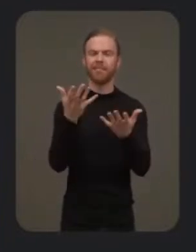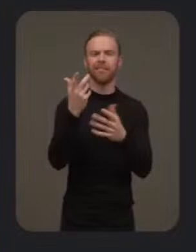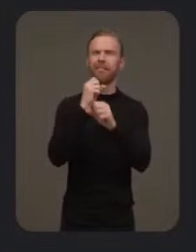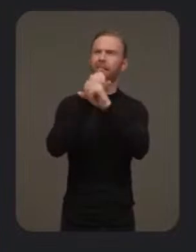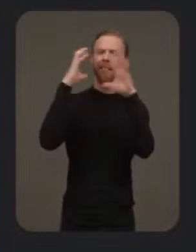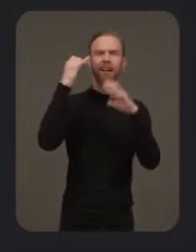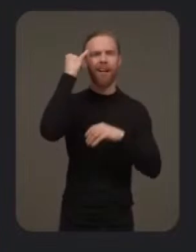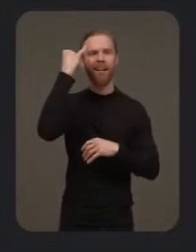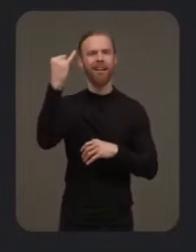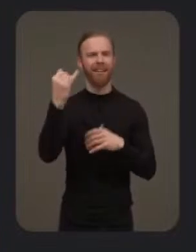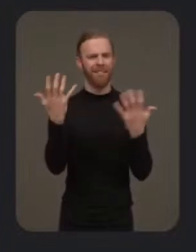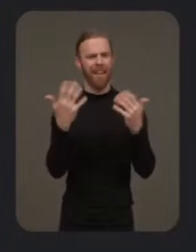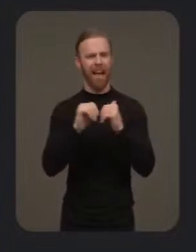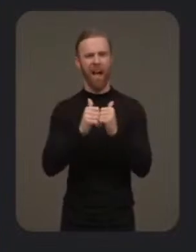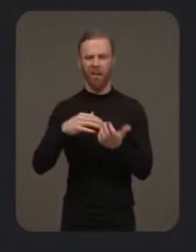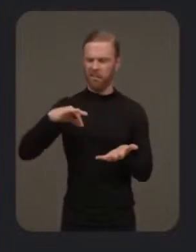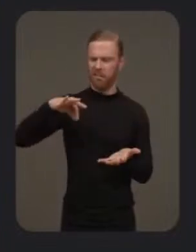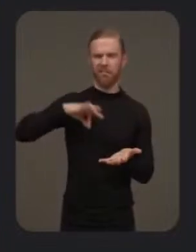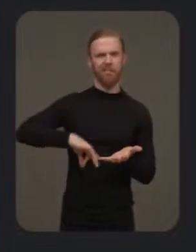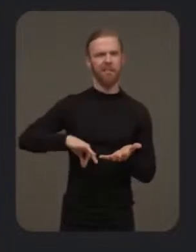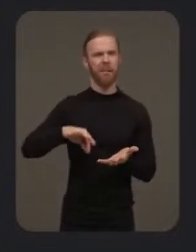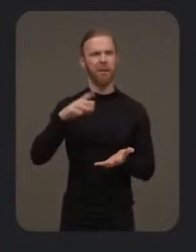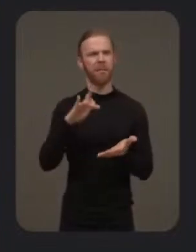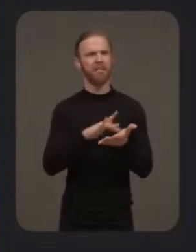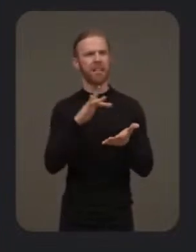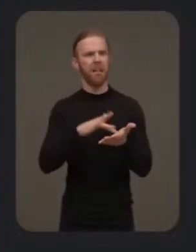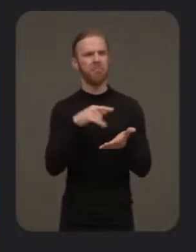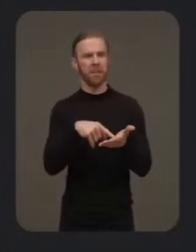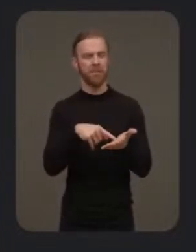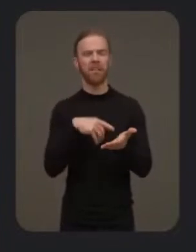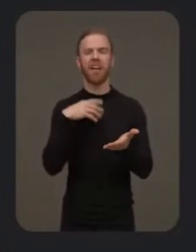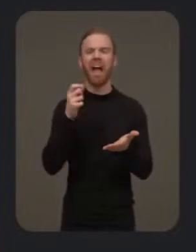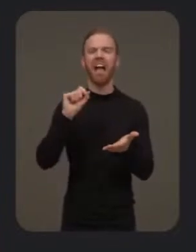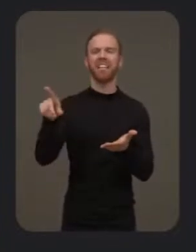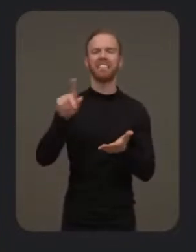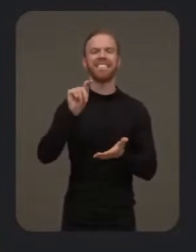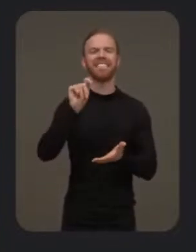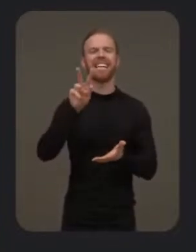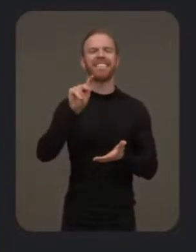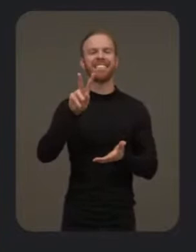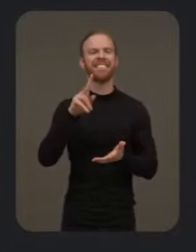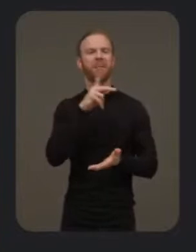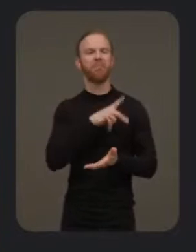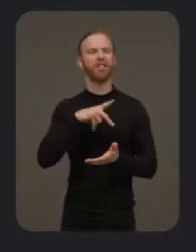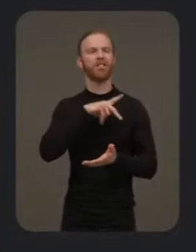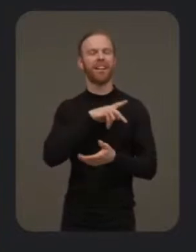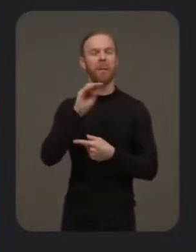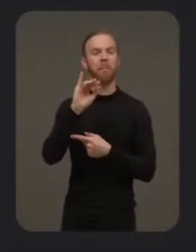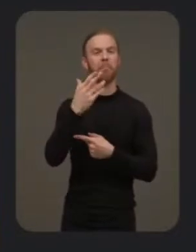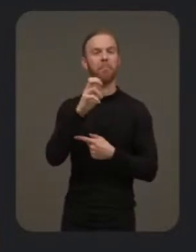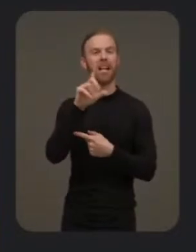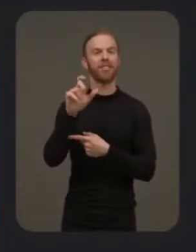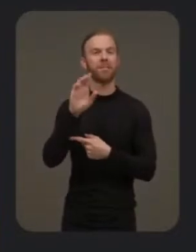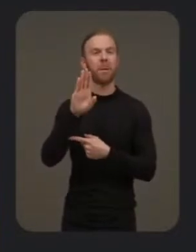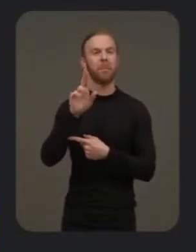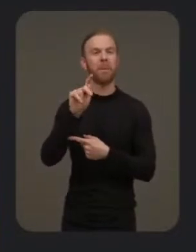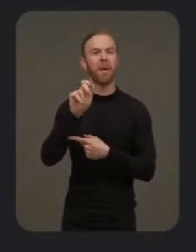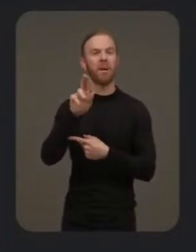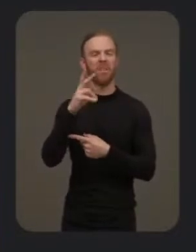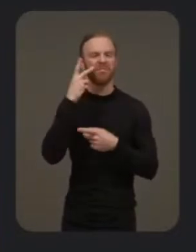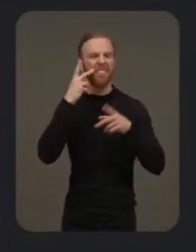idea just how helpful Pixel tablet can be, we asked TV personality Michelle Buteau to put it to the test. Let's see how that